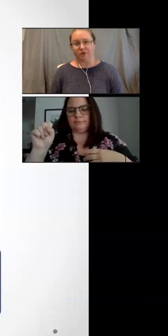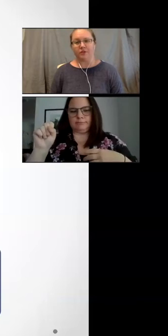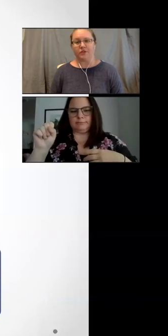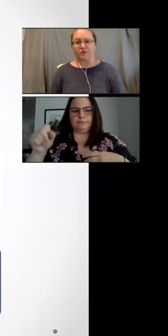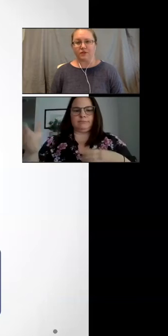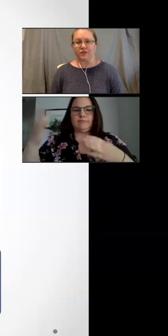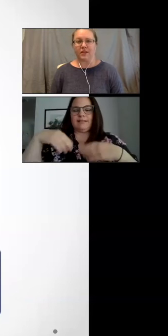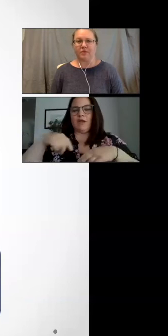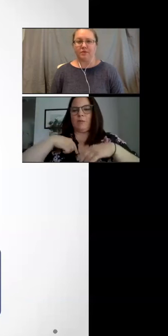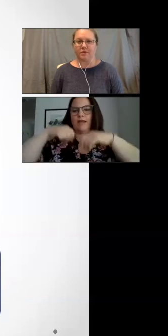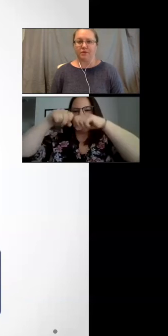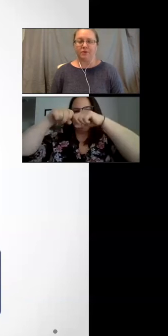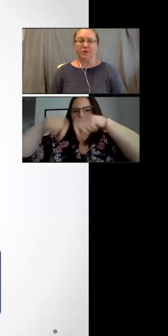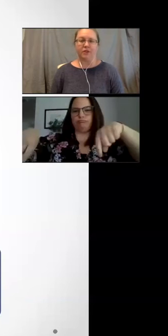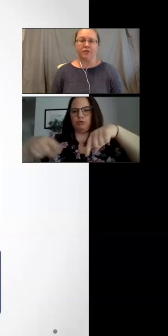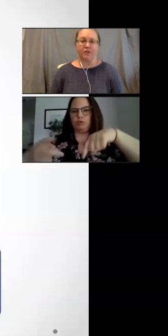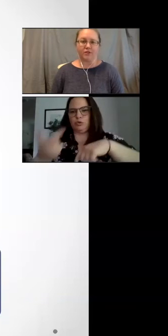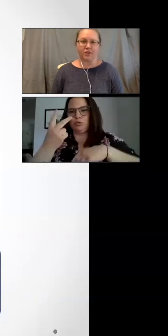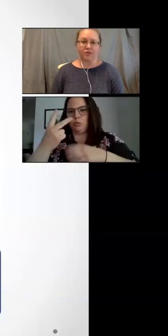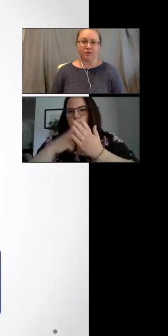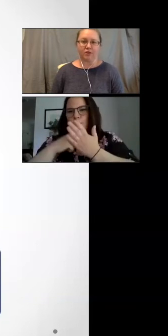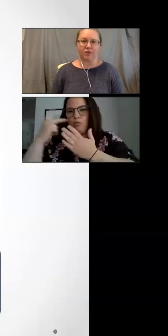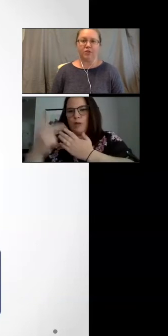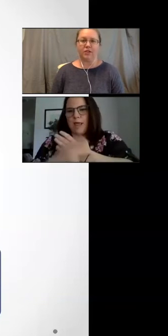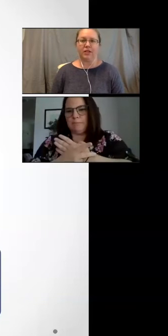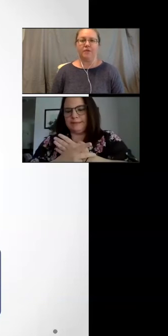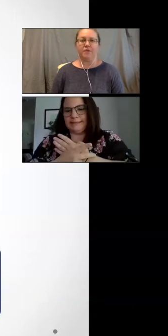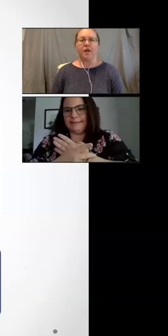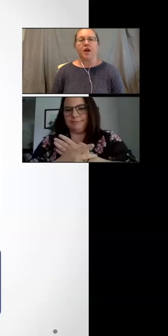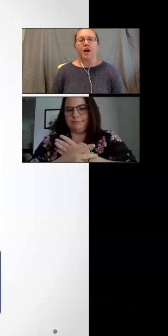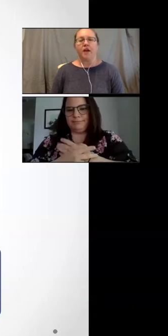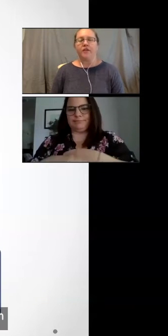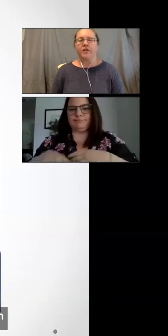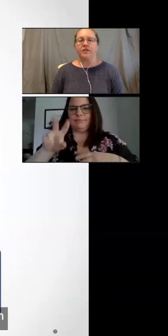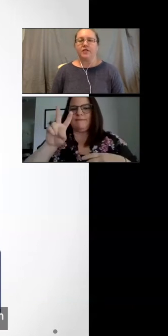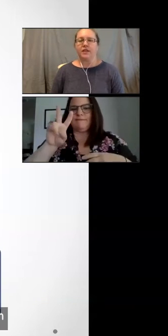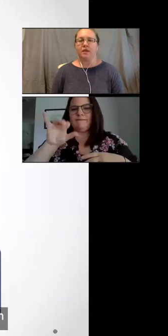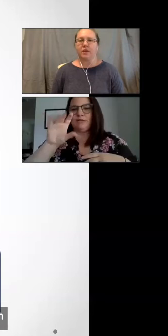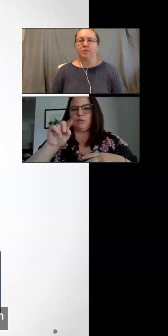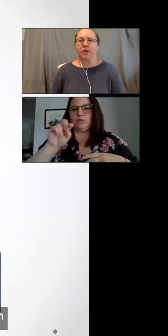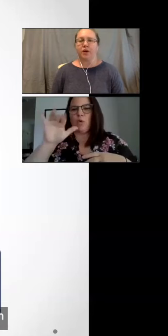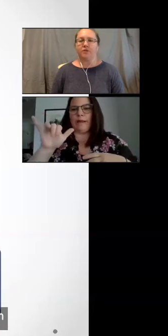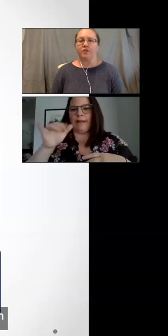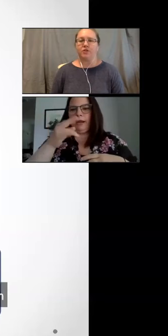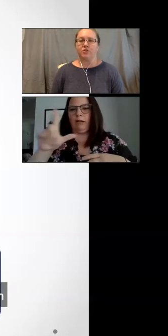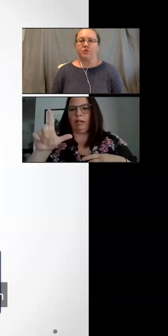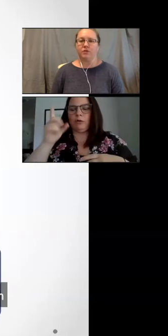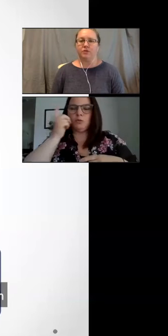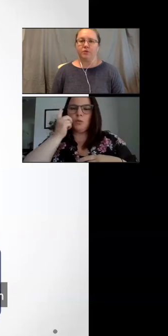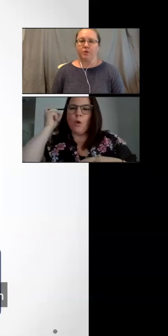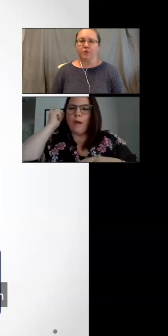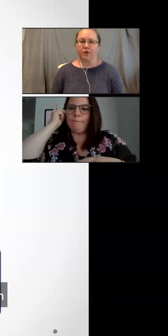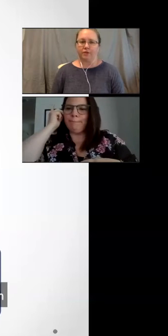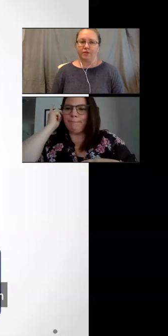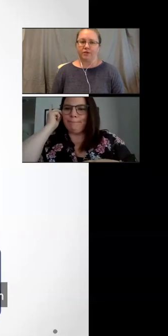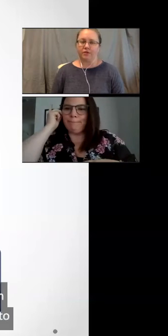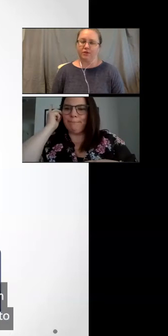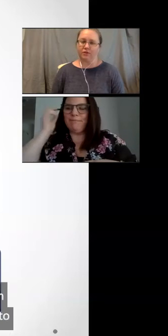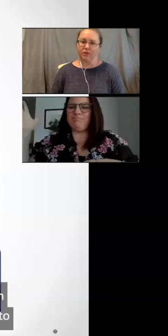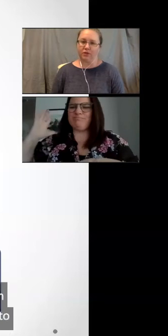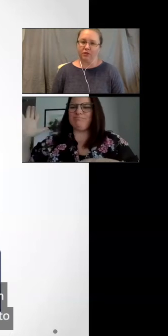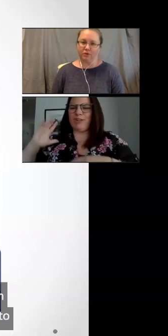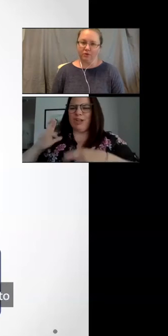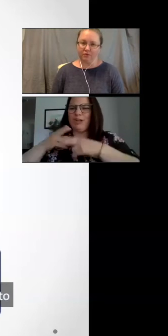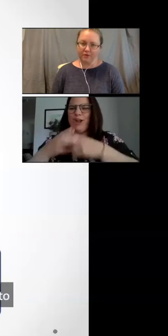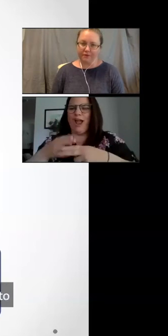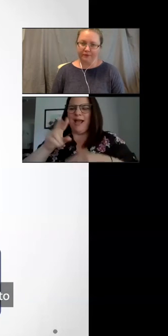and Hard of Hearing Services came to be, was with a lot of consultation with the community. And then you can see that we break off into two different programs. There's the Victory